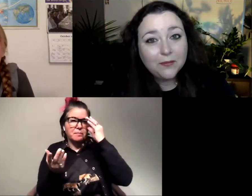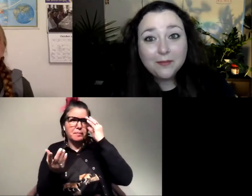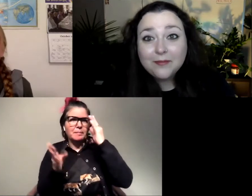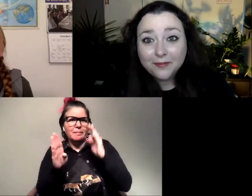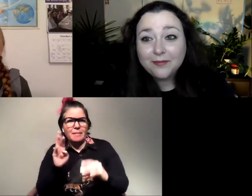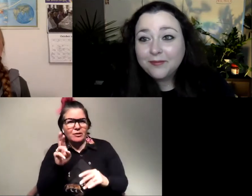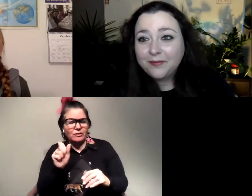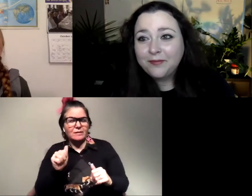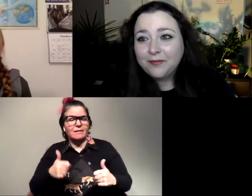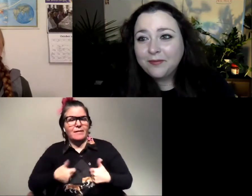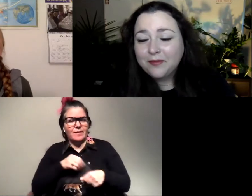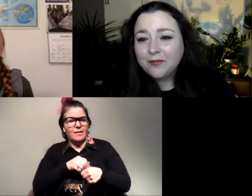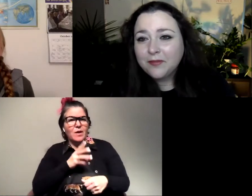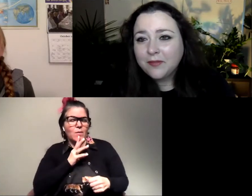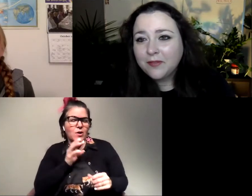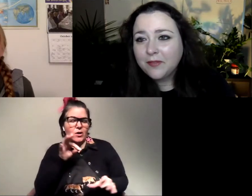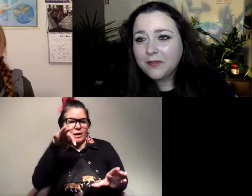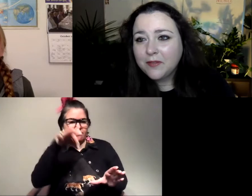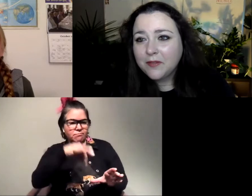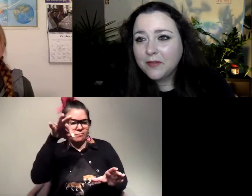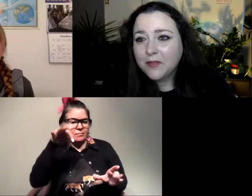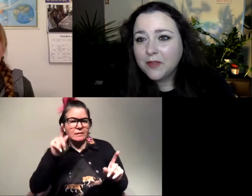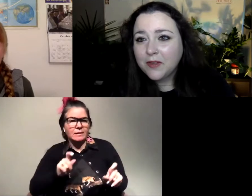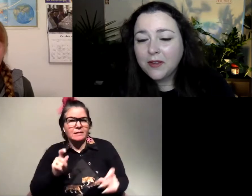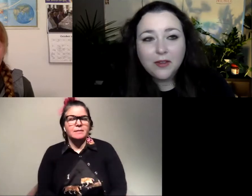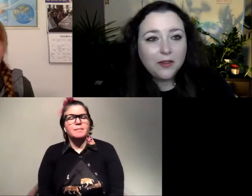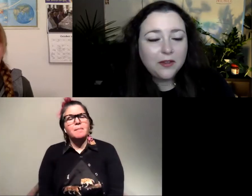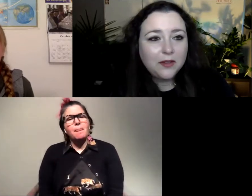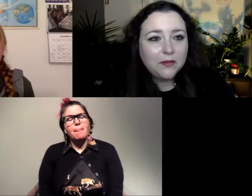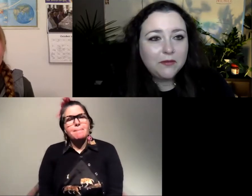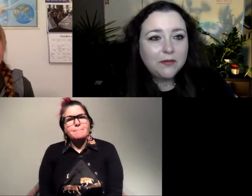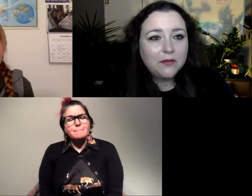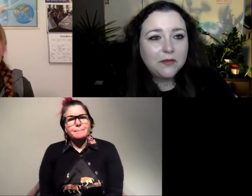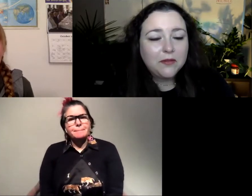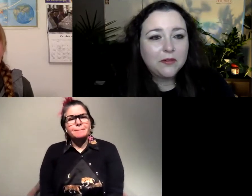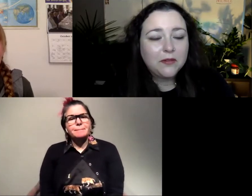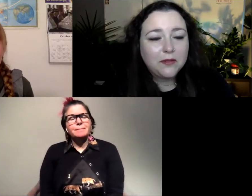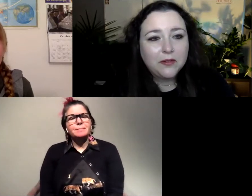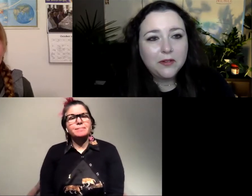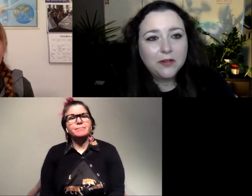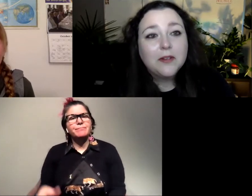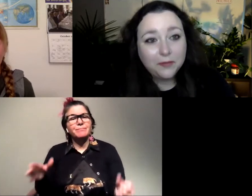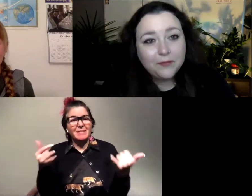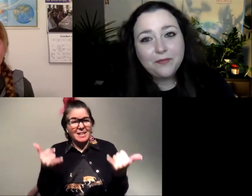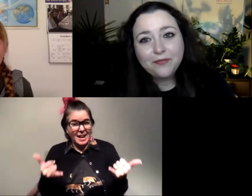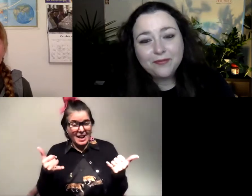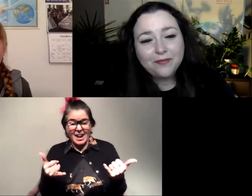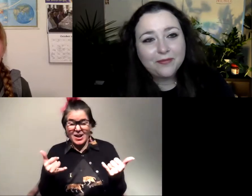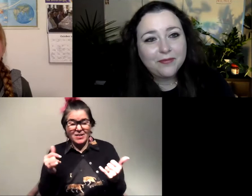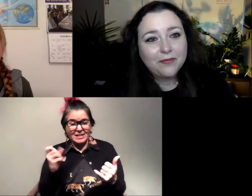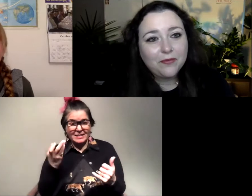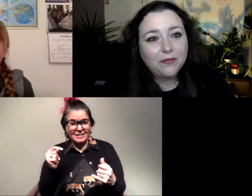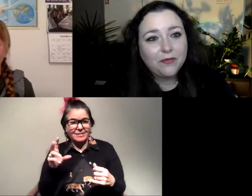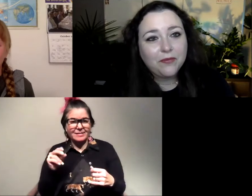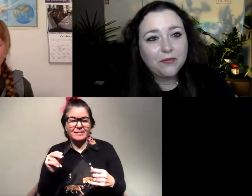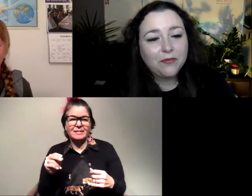bacteria that live in that water. And so I don't think it fully exists yet. And I think once it does, it'll be a